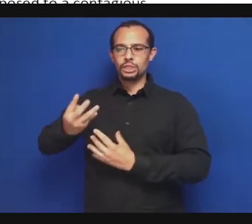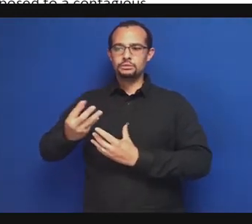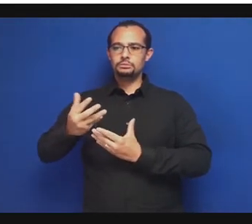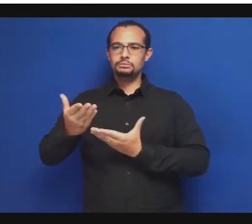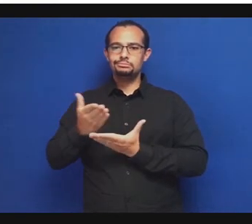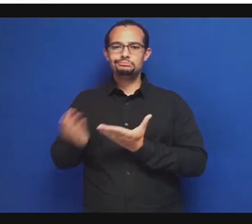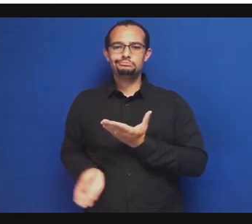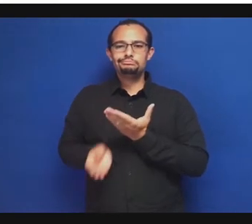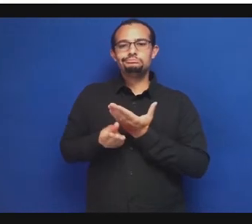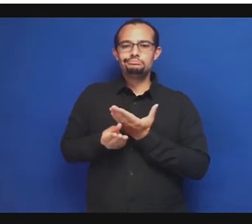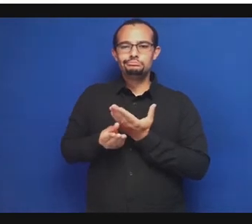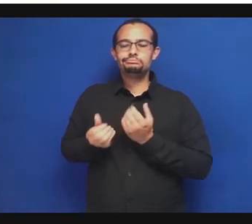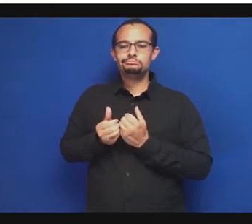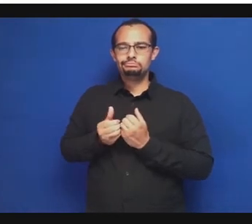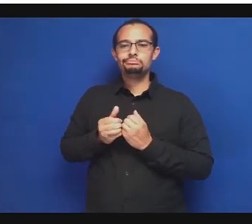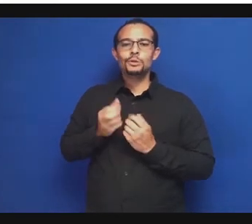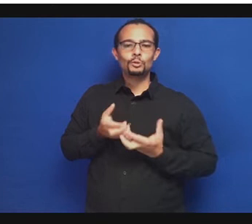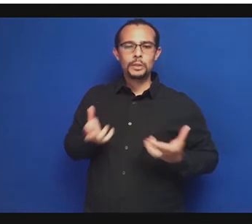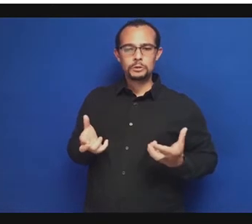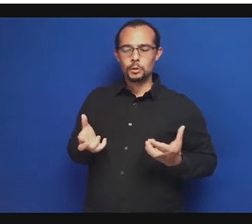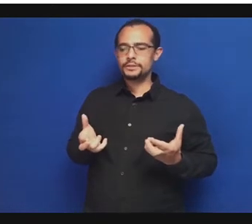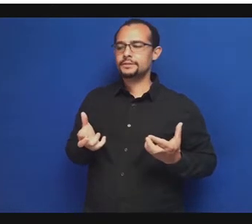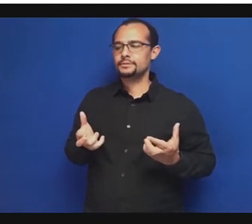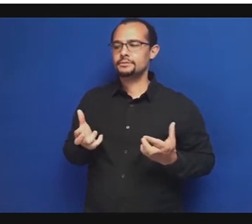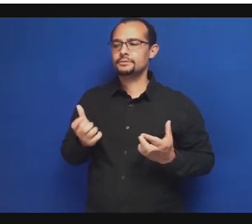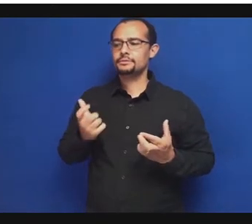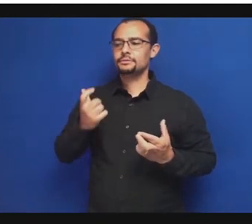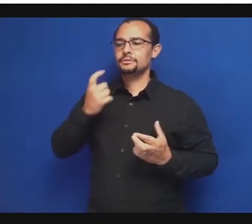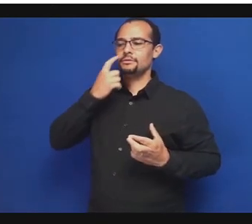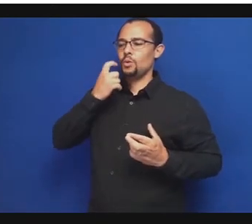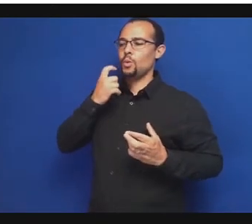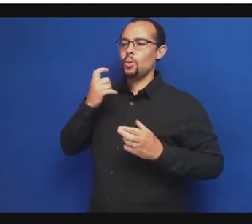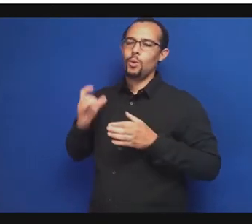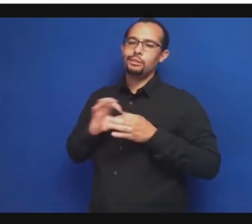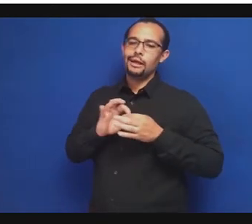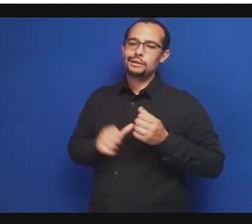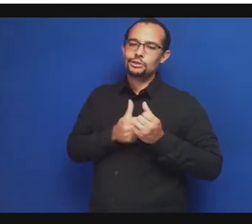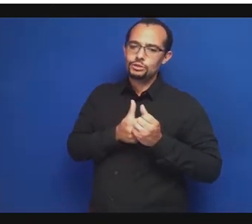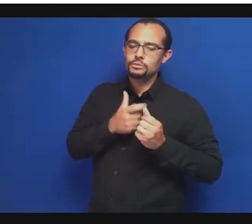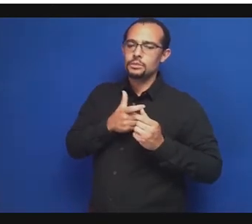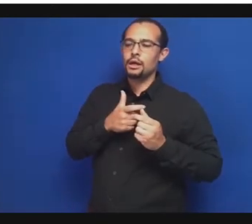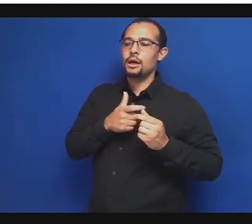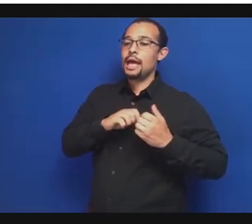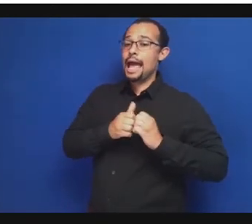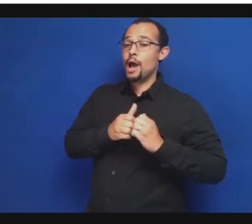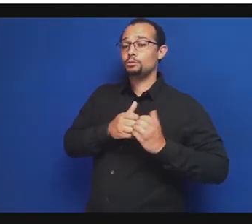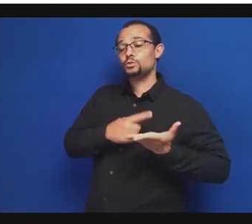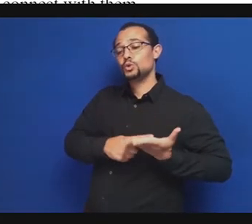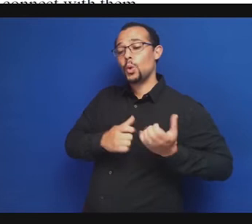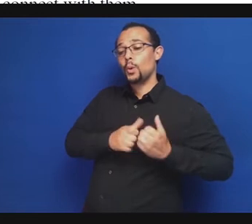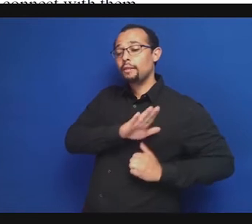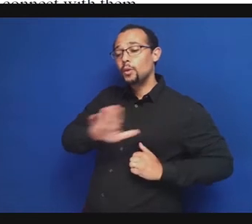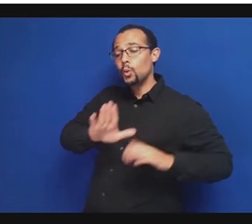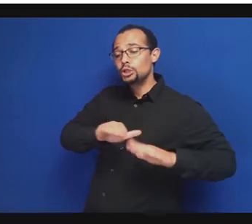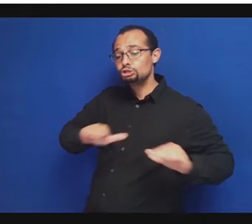coronavirus. It kind of gives you an understanding as well as what are quarantine and social distancing. What are those definitions? But